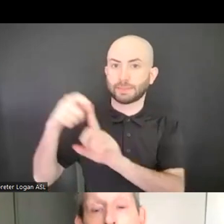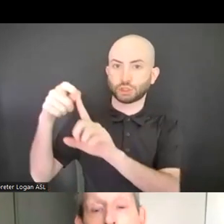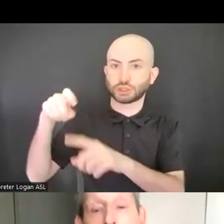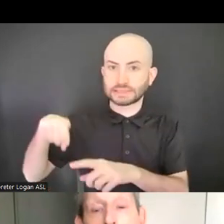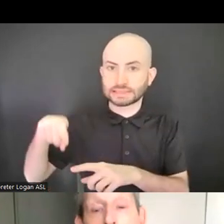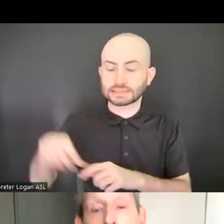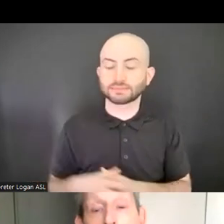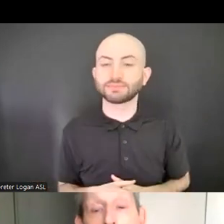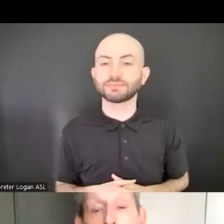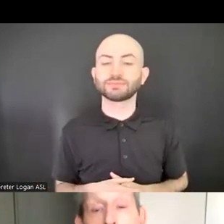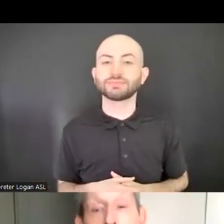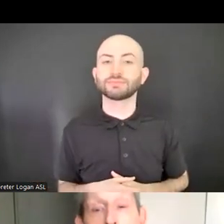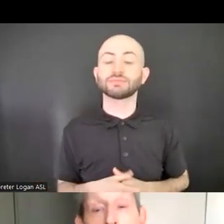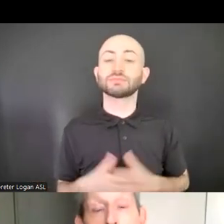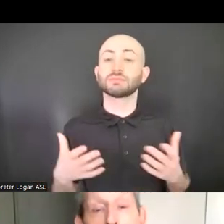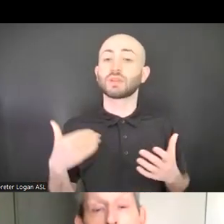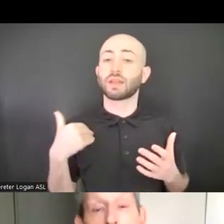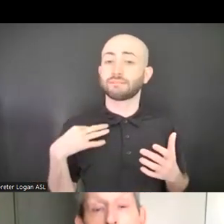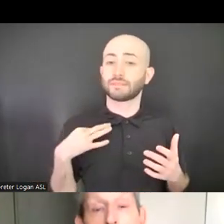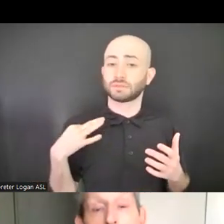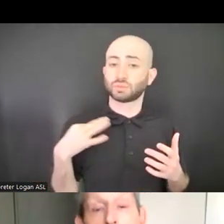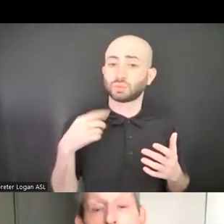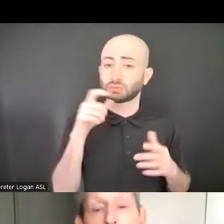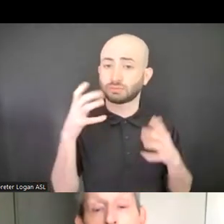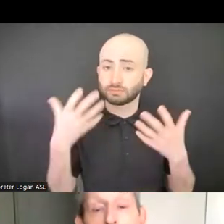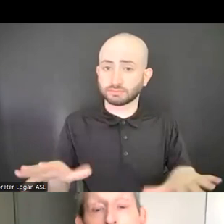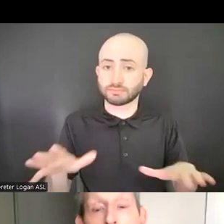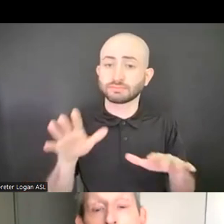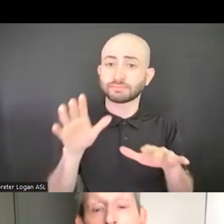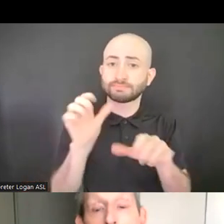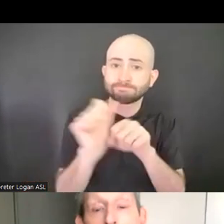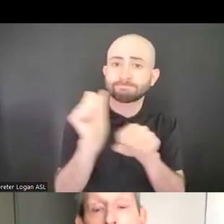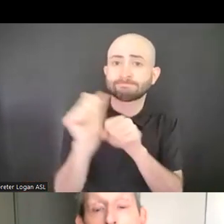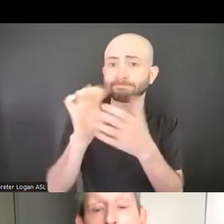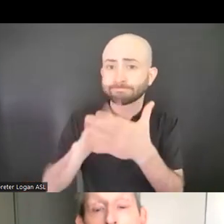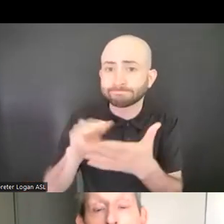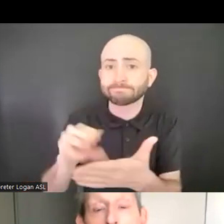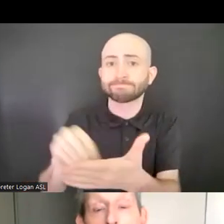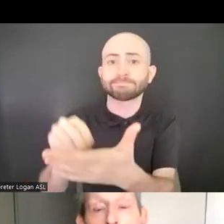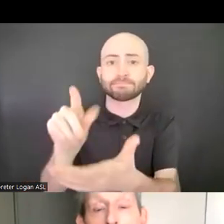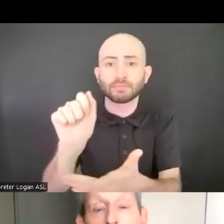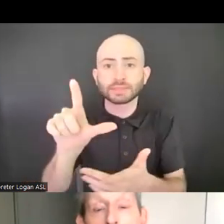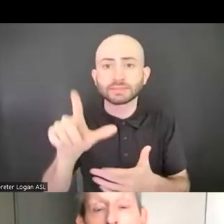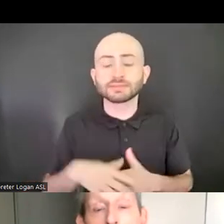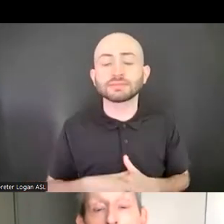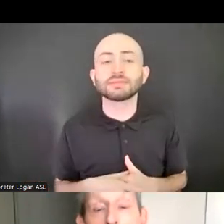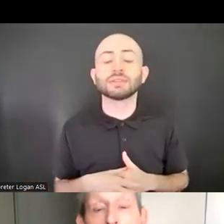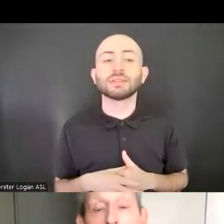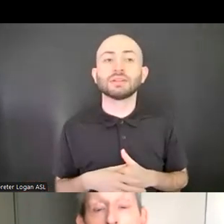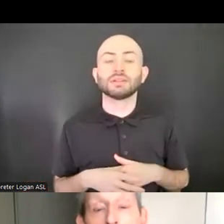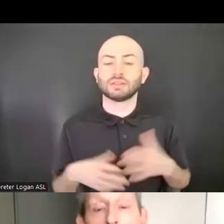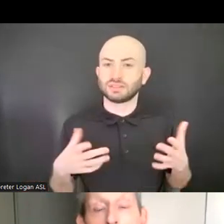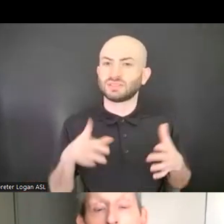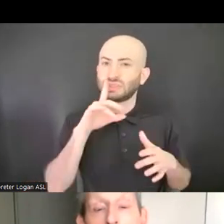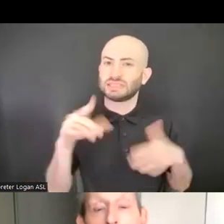have volunteers that have worked on learning sign language um they just work really hard to